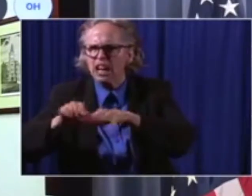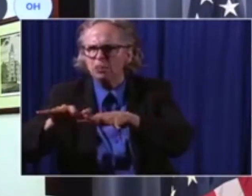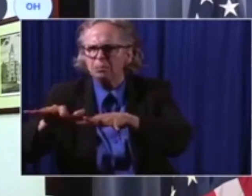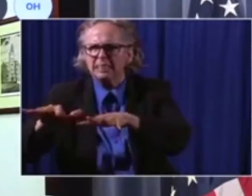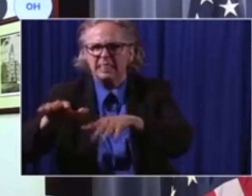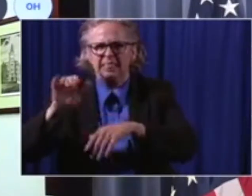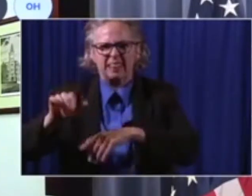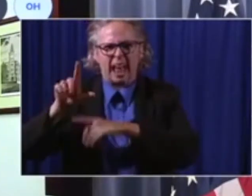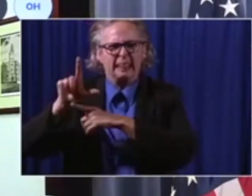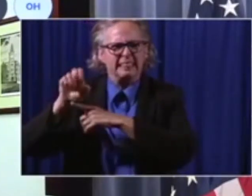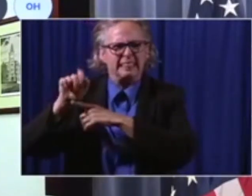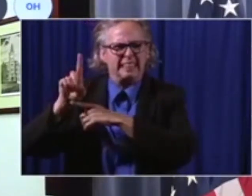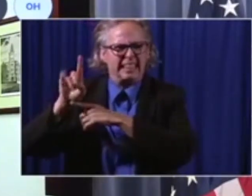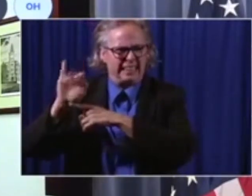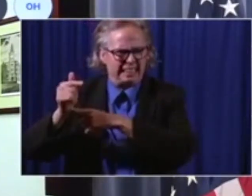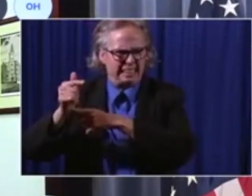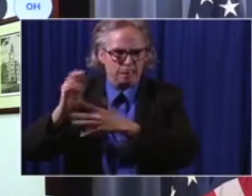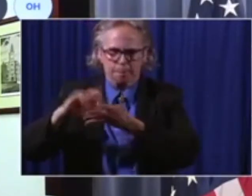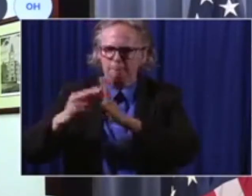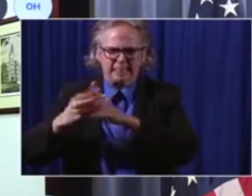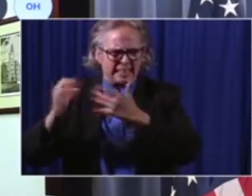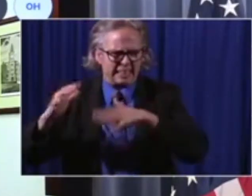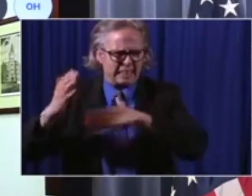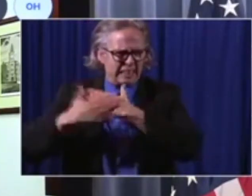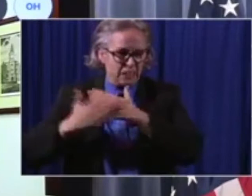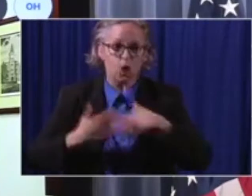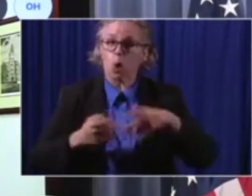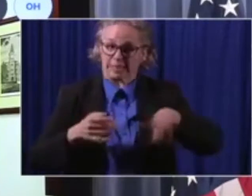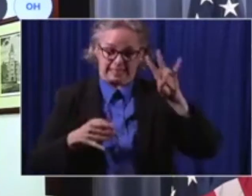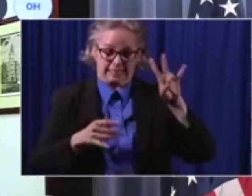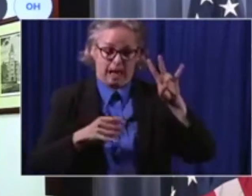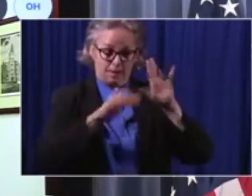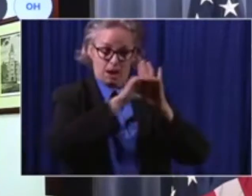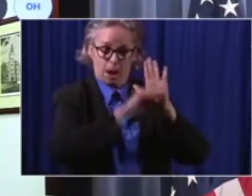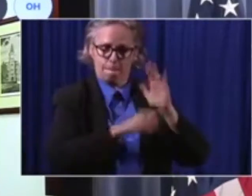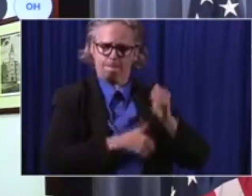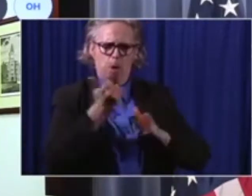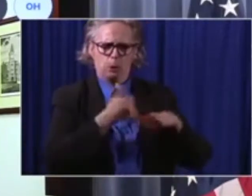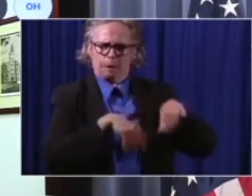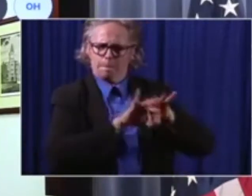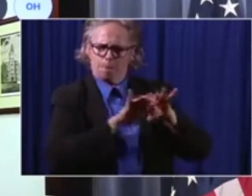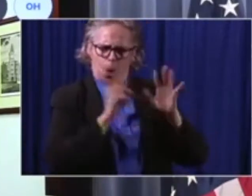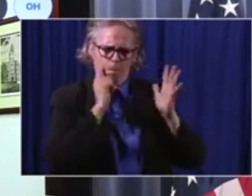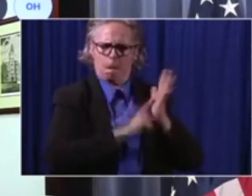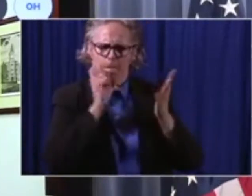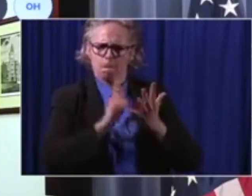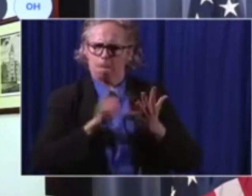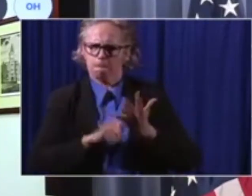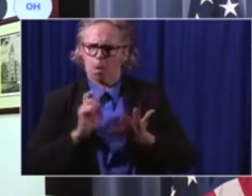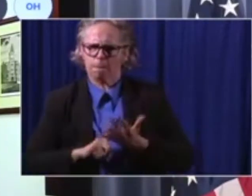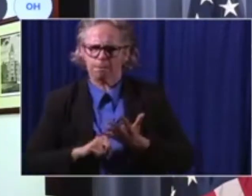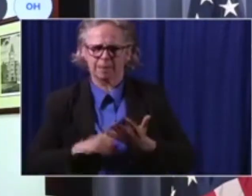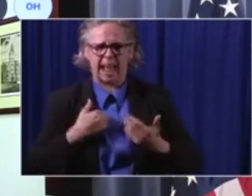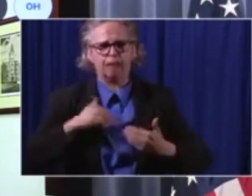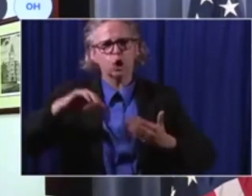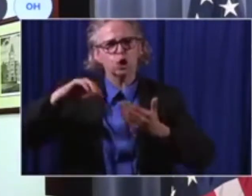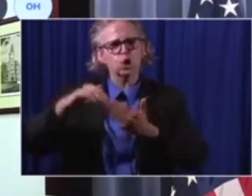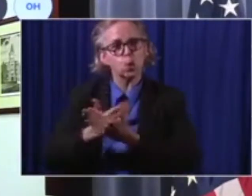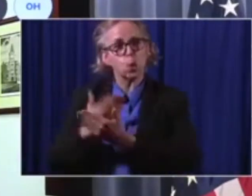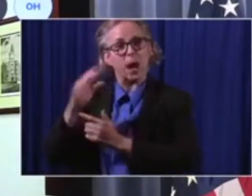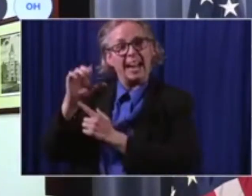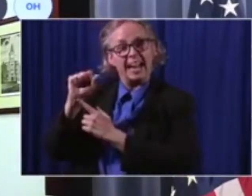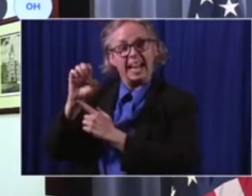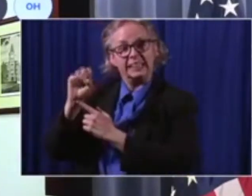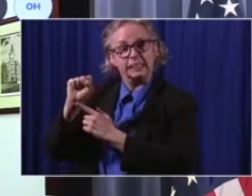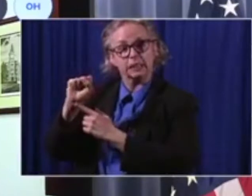7 metrics, although they're weighed equally, is new cases per capita. What per capita means is